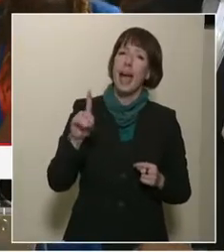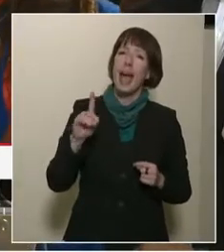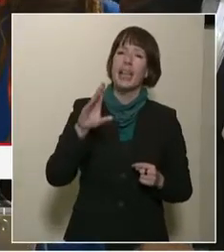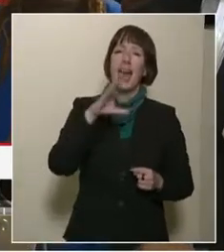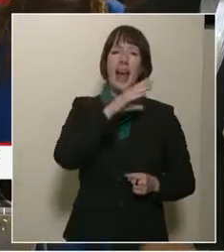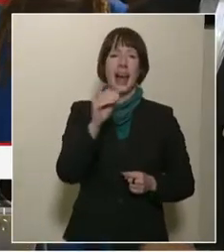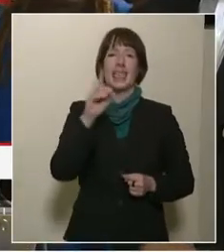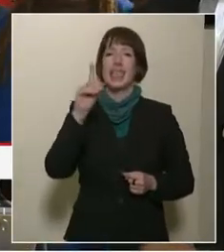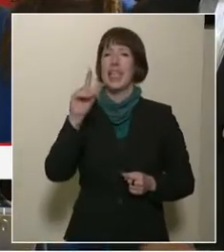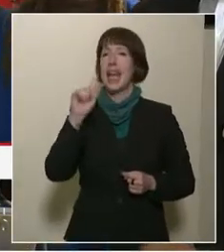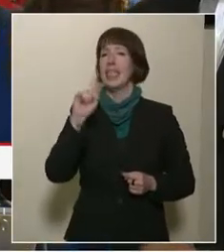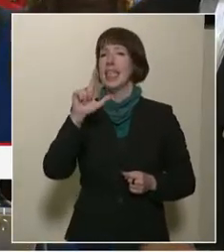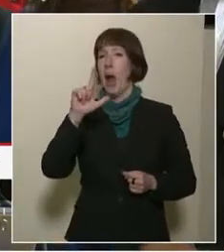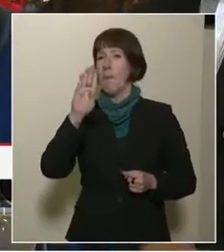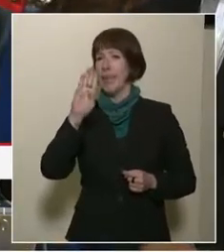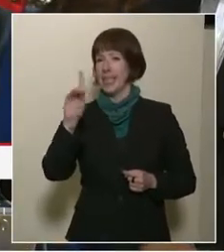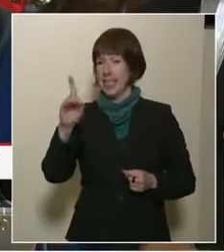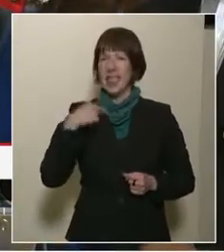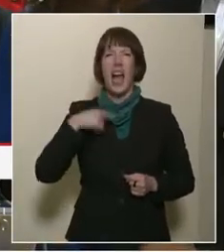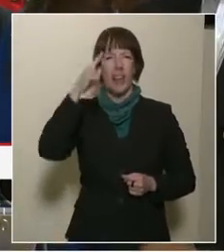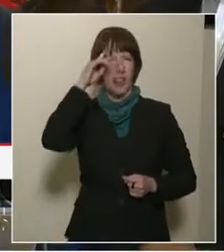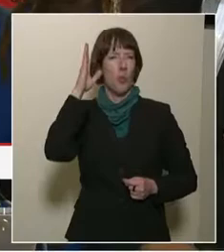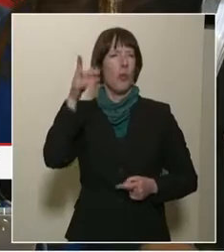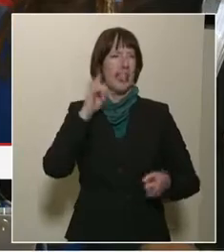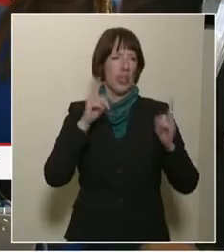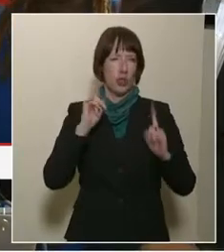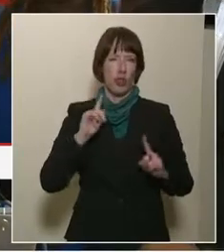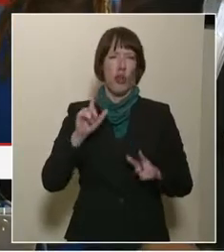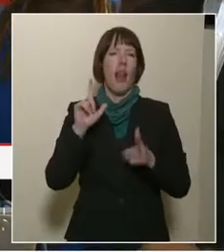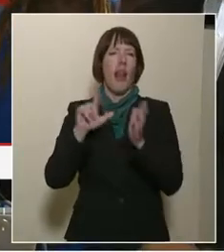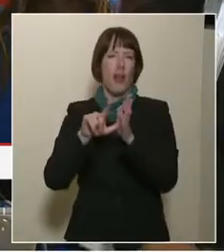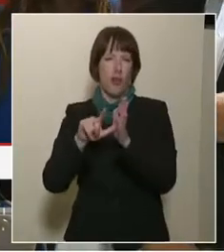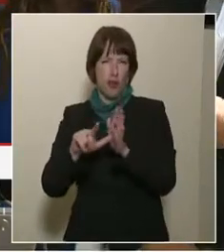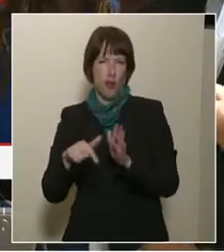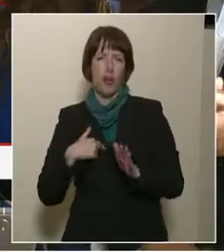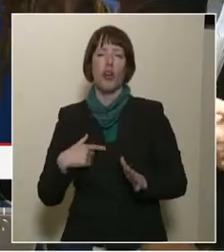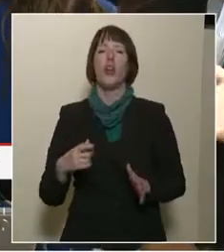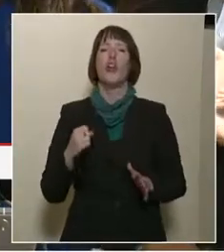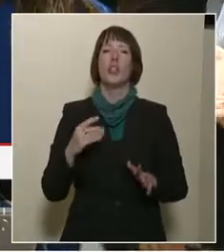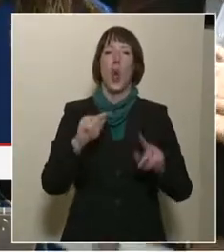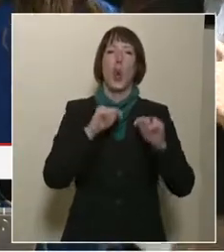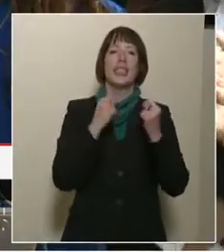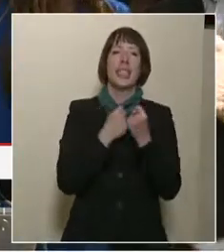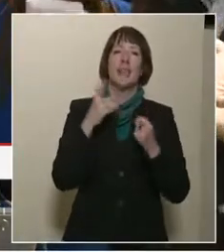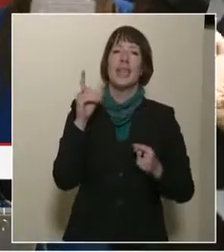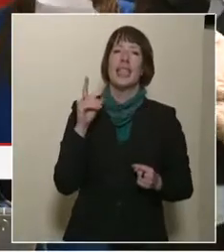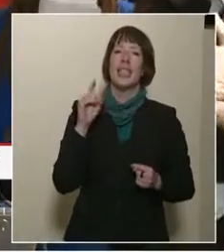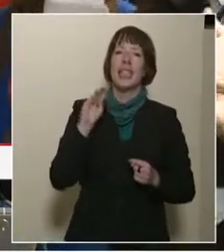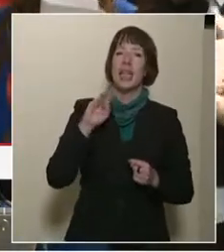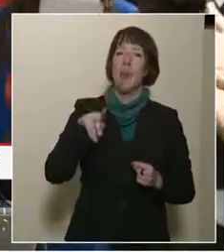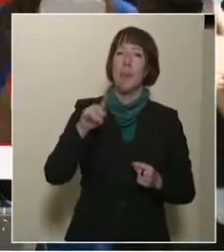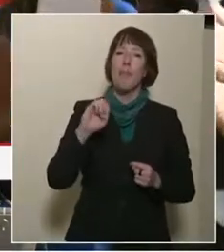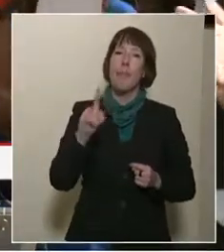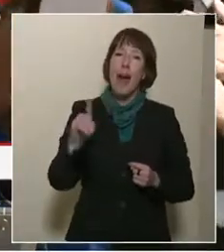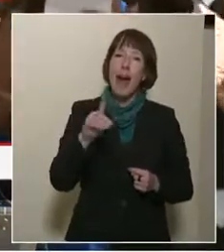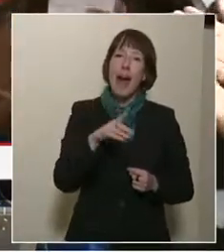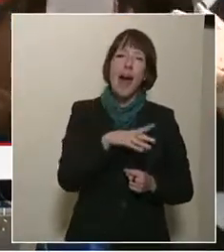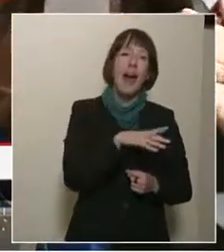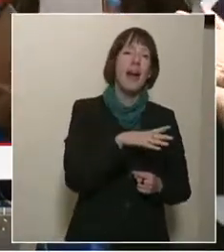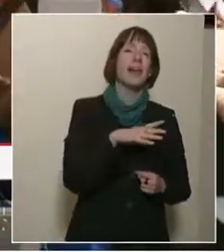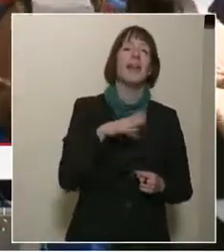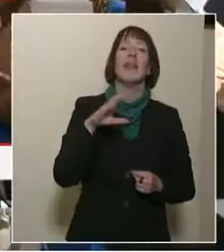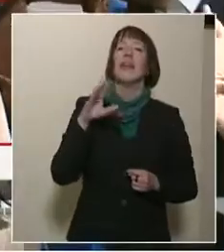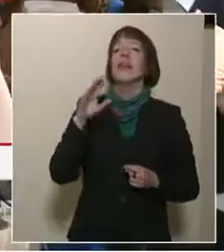I think you're going to be hearing from each of them later. So let's hear it for Team DMPED, Deputy Mayor